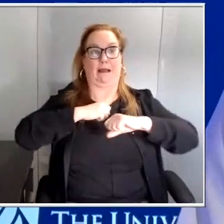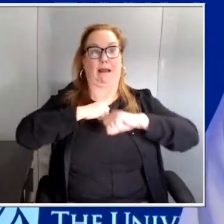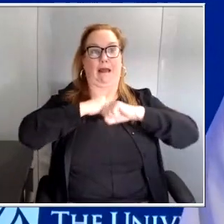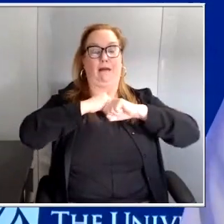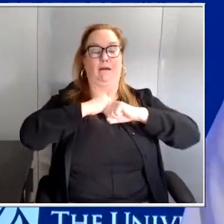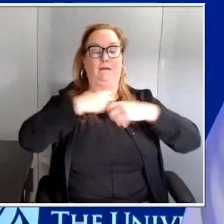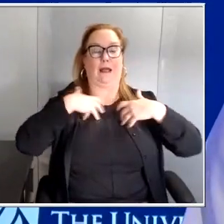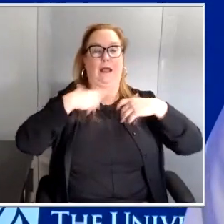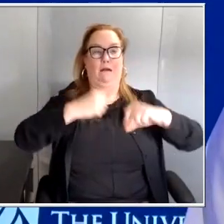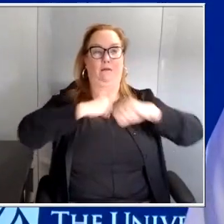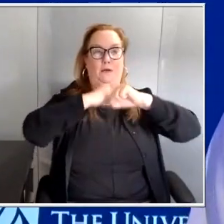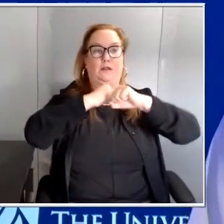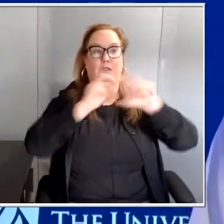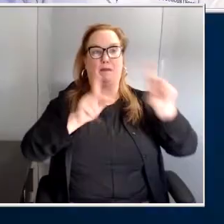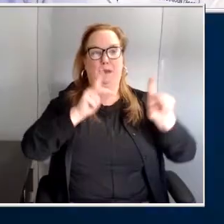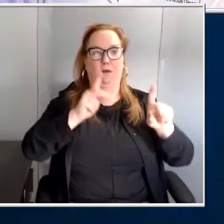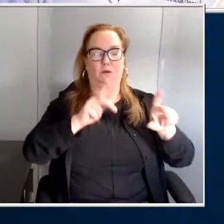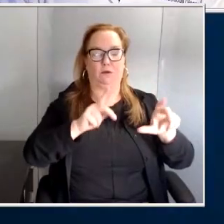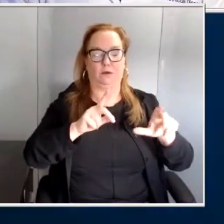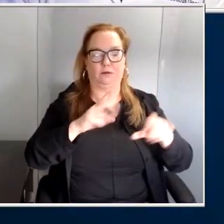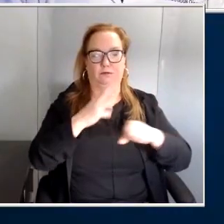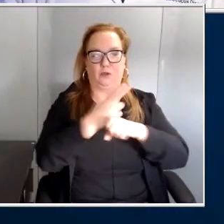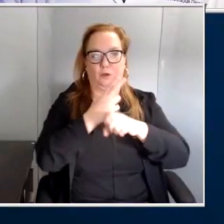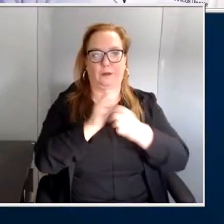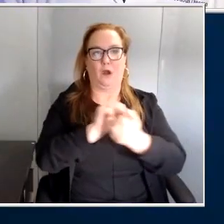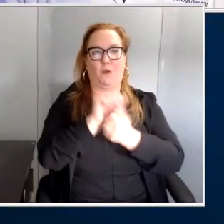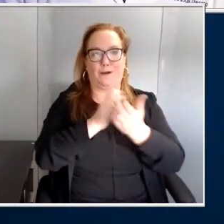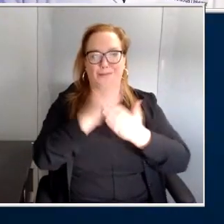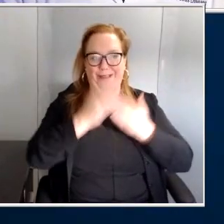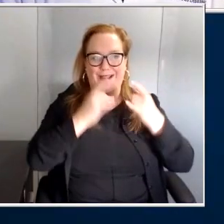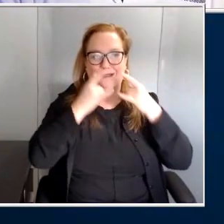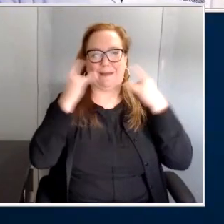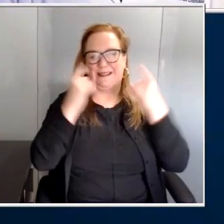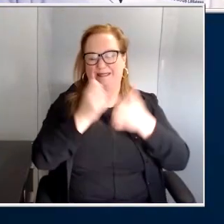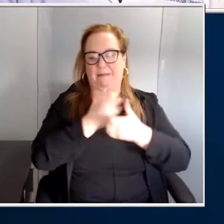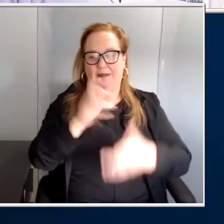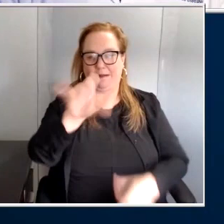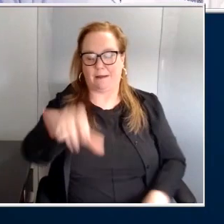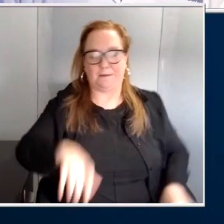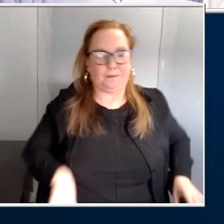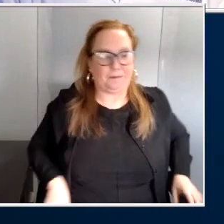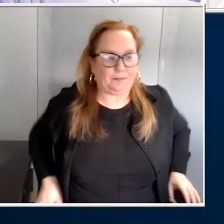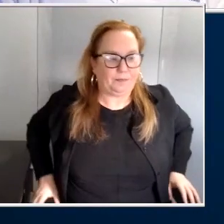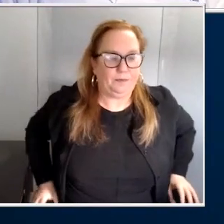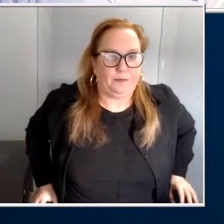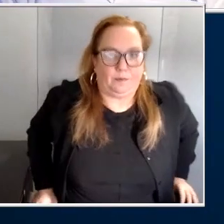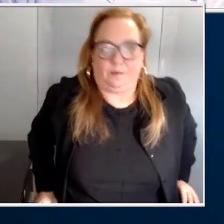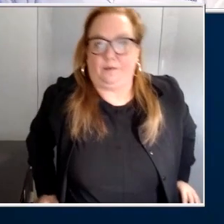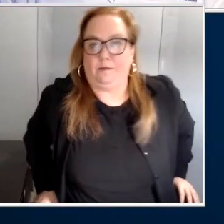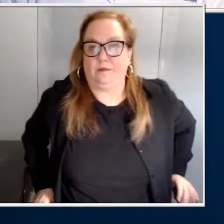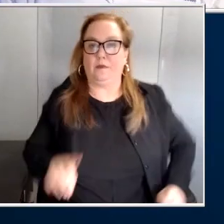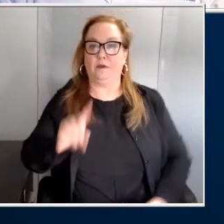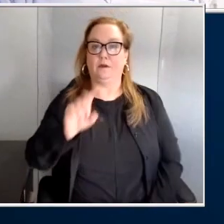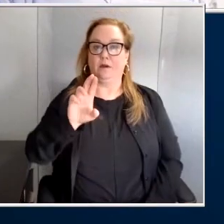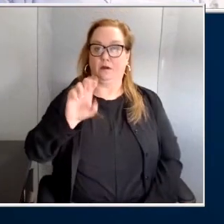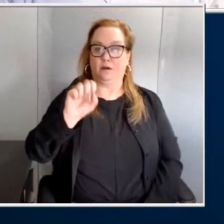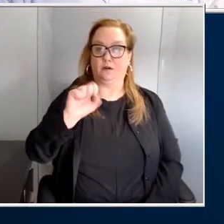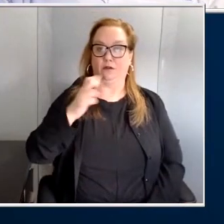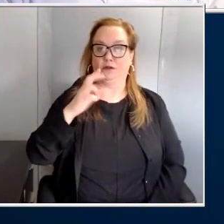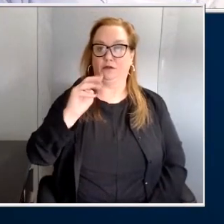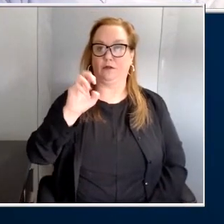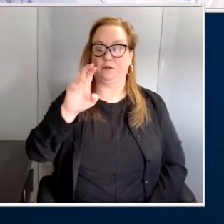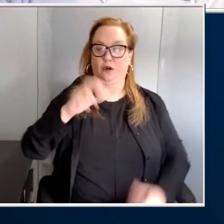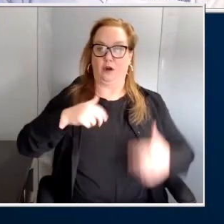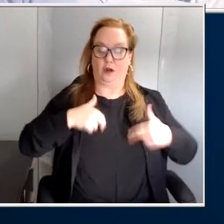people were doing at that time. Dr. Scrimshire, is that what you're thinking as well? I mean, to me, the immune system has to stay primed all the time because there's